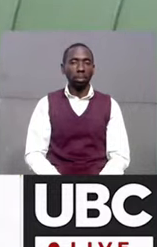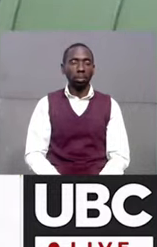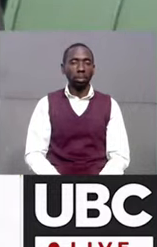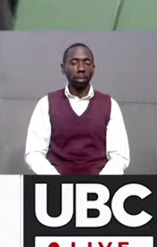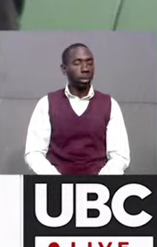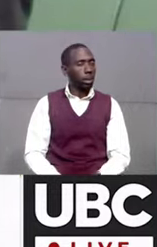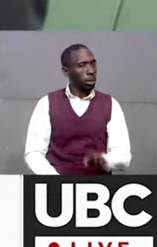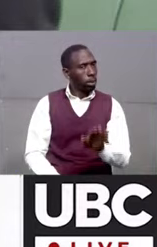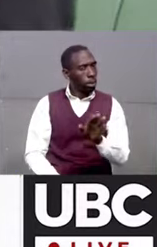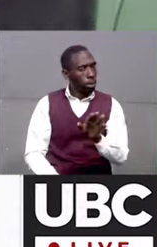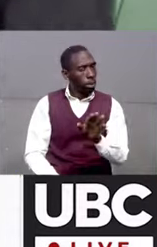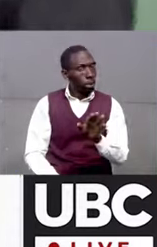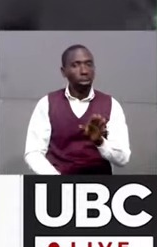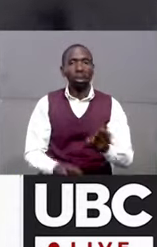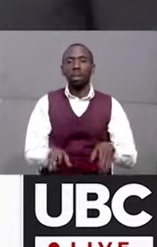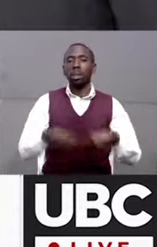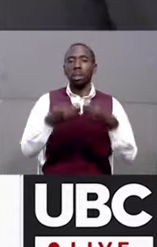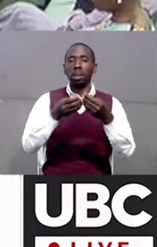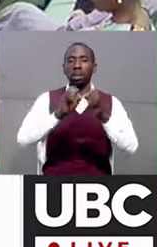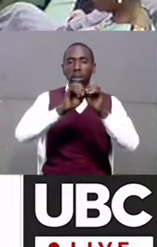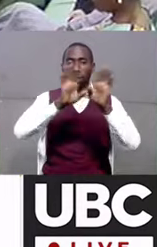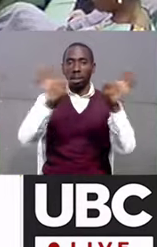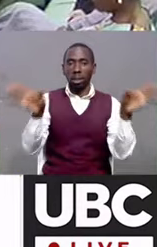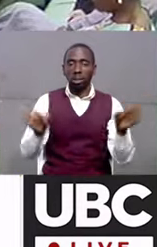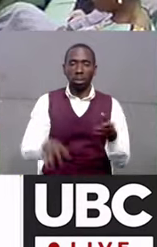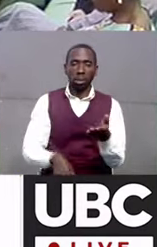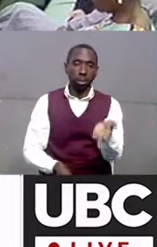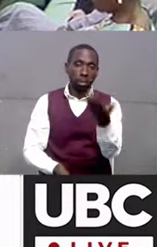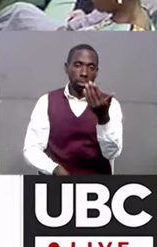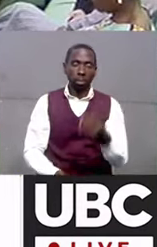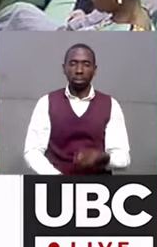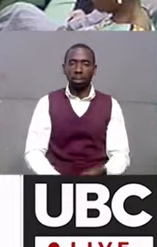Madam, he wants to give you a clarification.